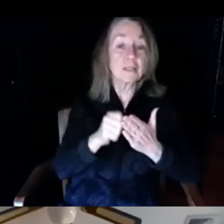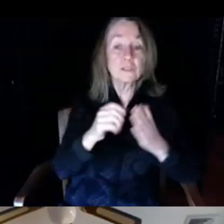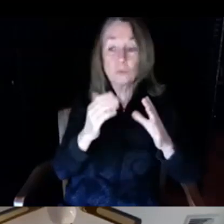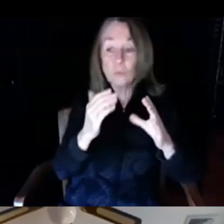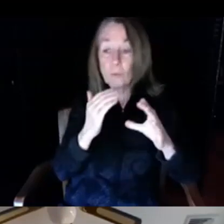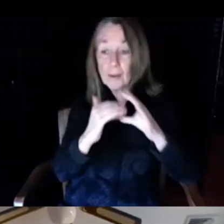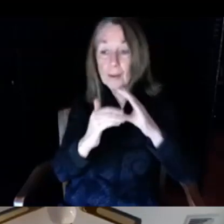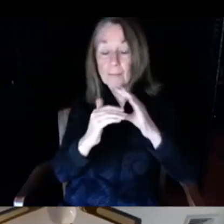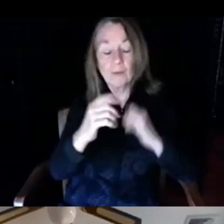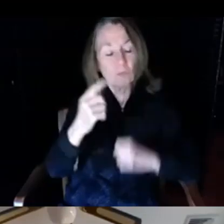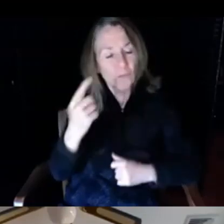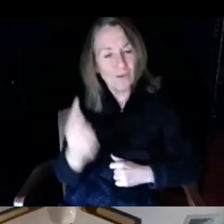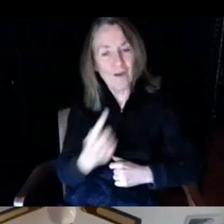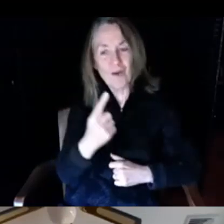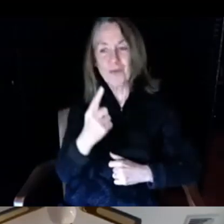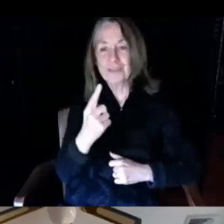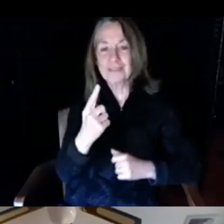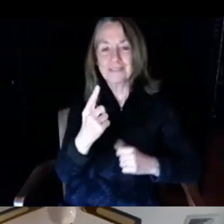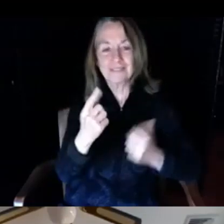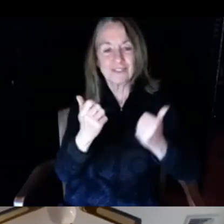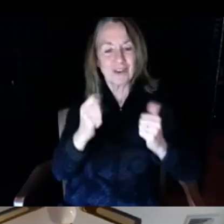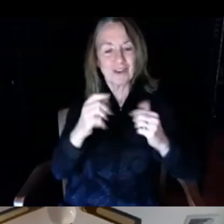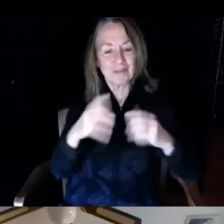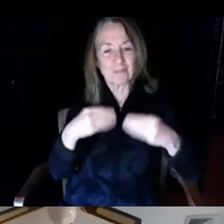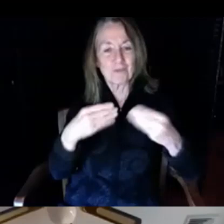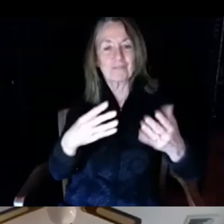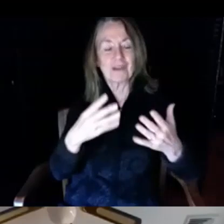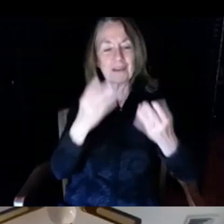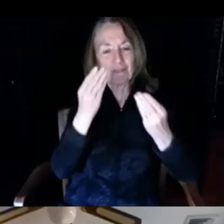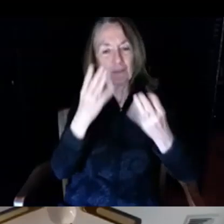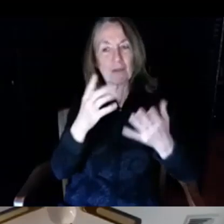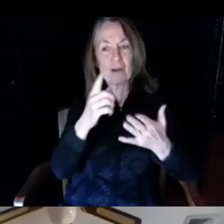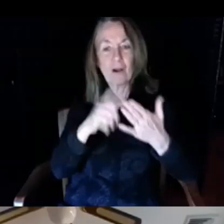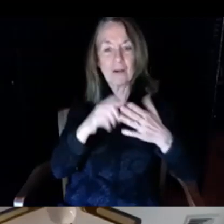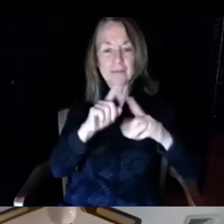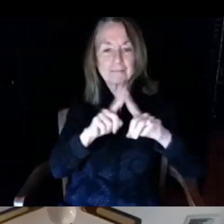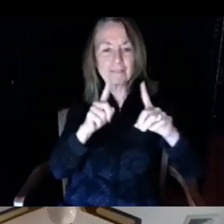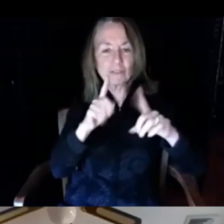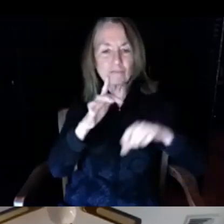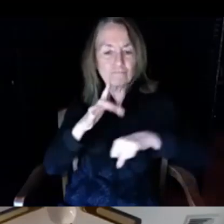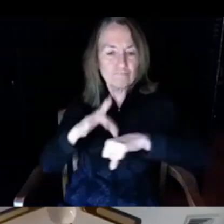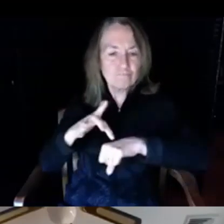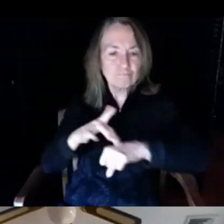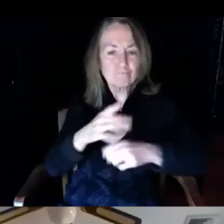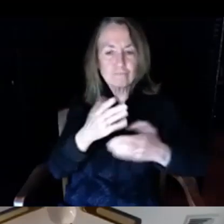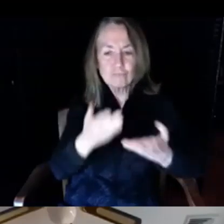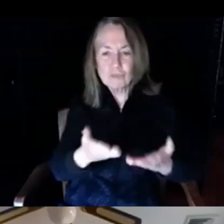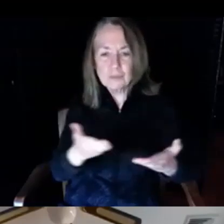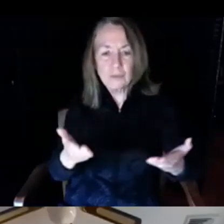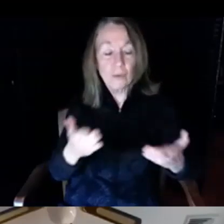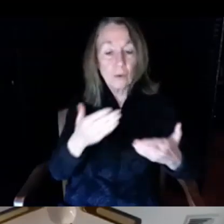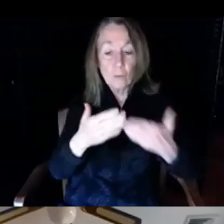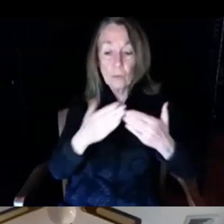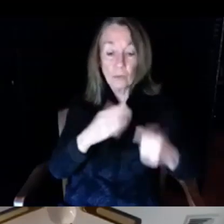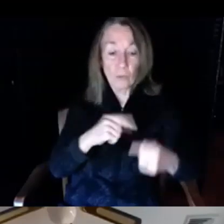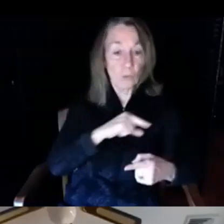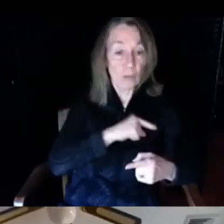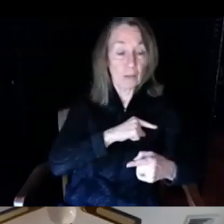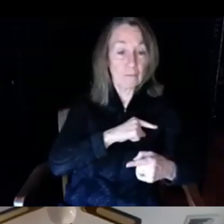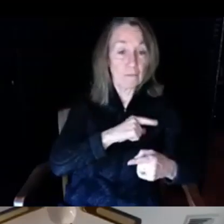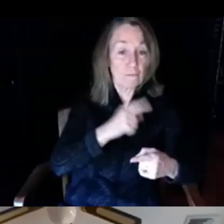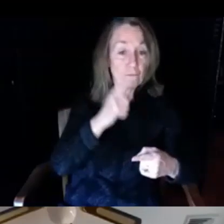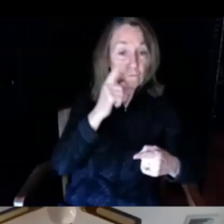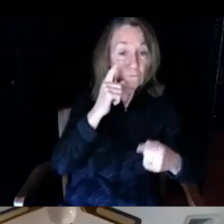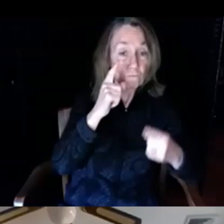We're always looking to provide information on what resources there are out there, whether you qualify for our program or you